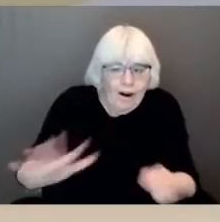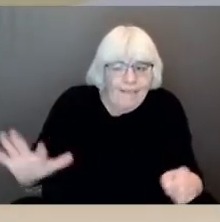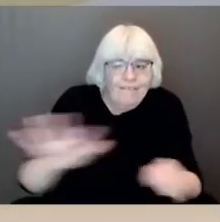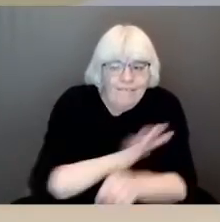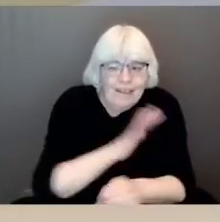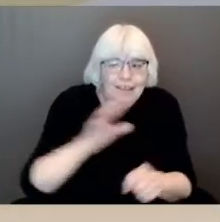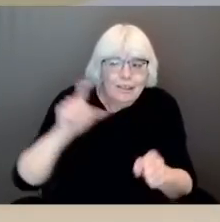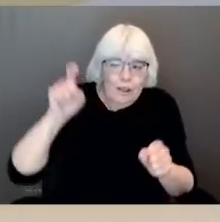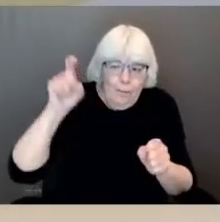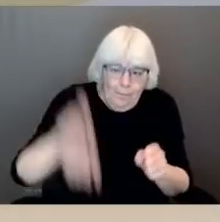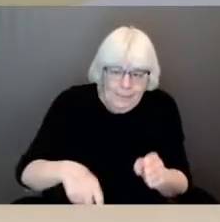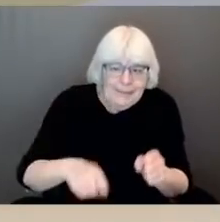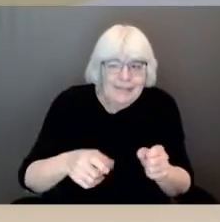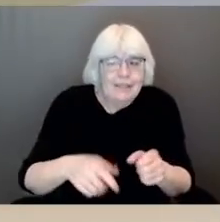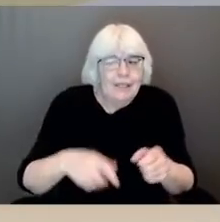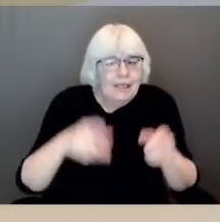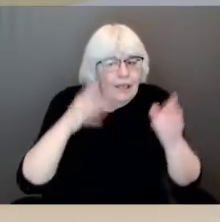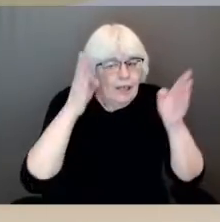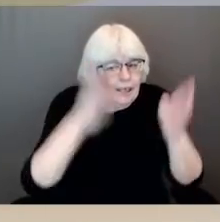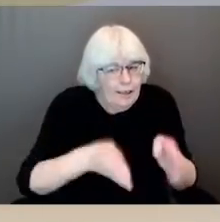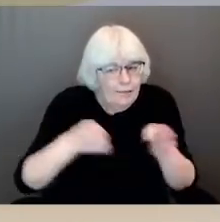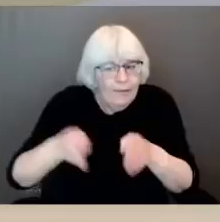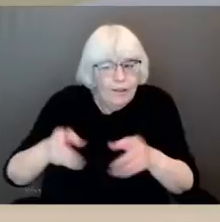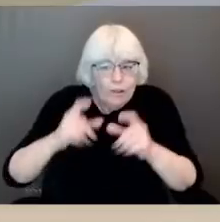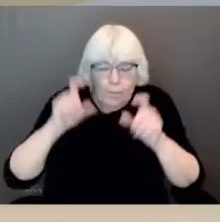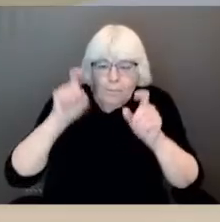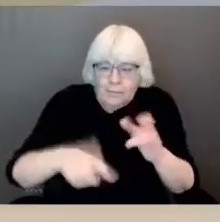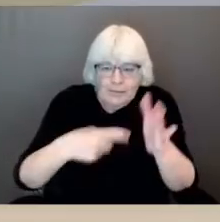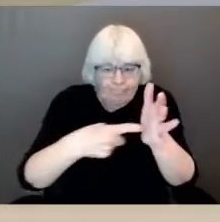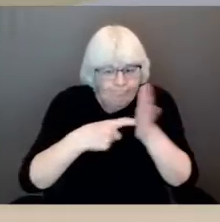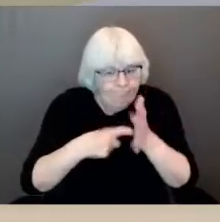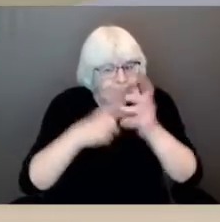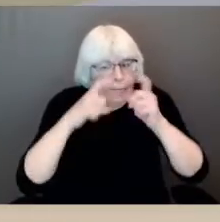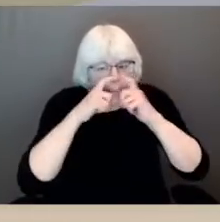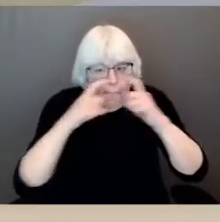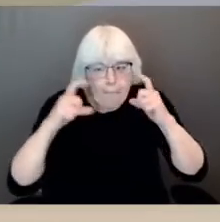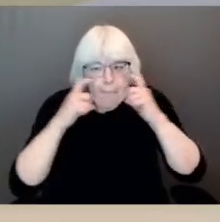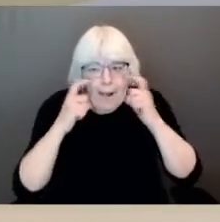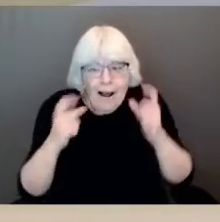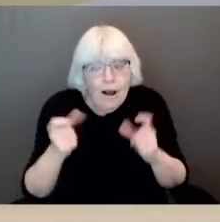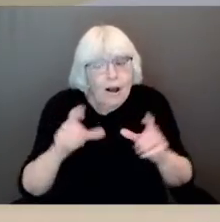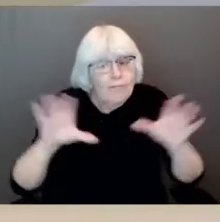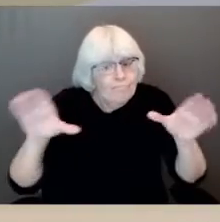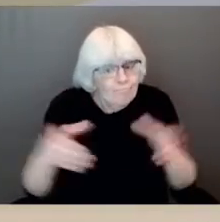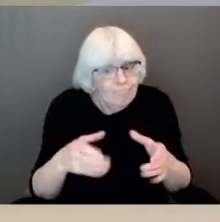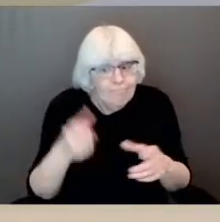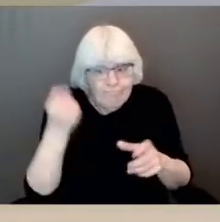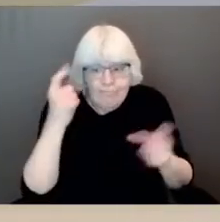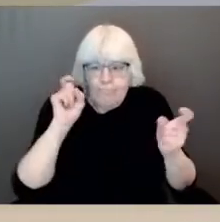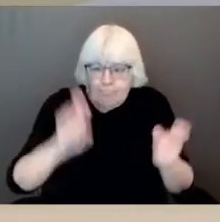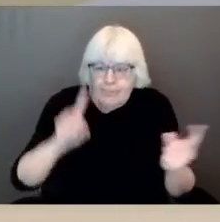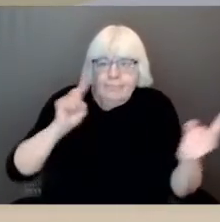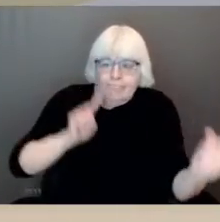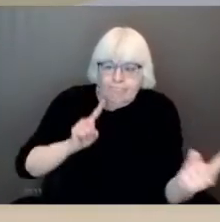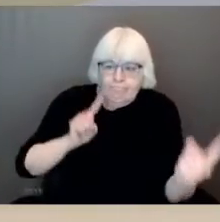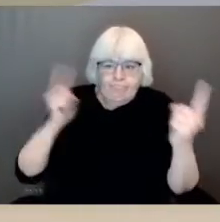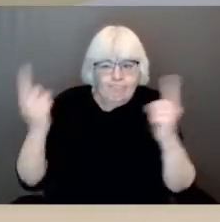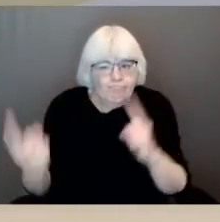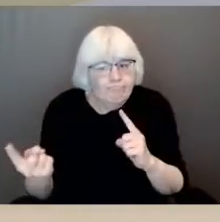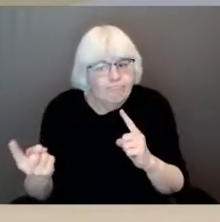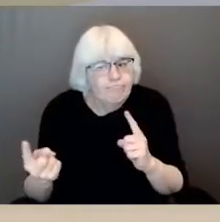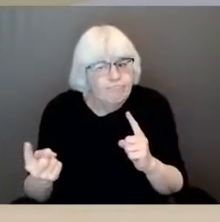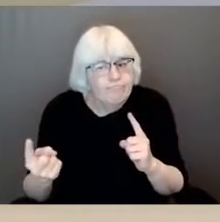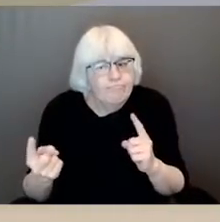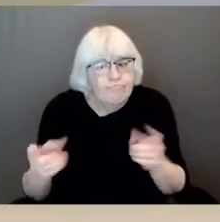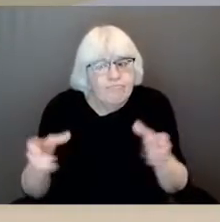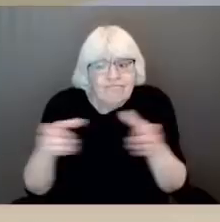wear masks and be in cohorts. However, physical distancing within the cohorts will not be required. An